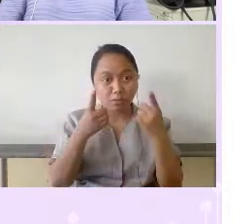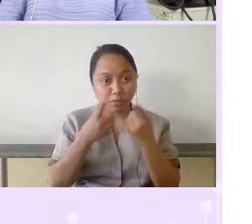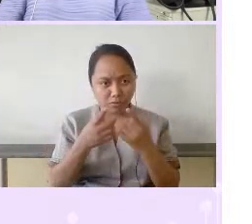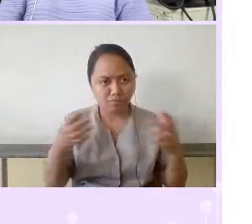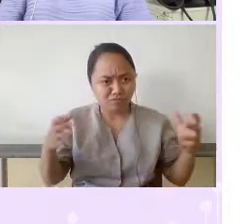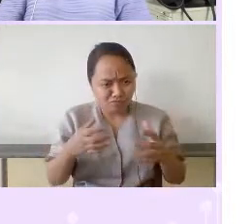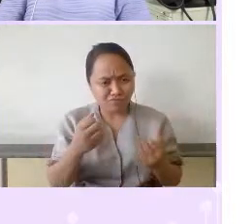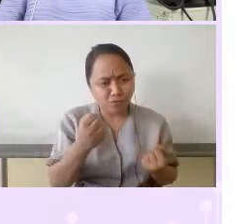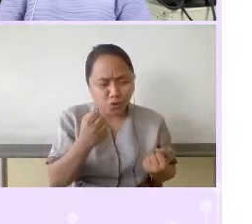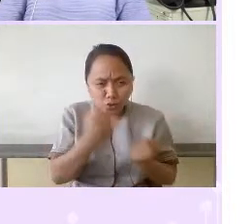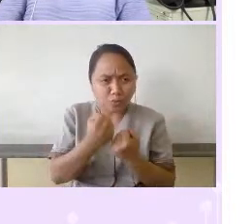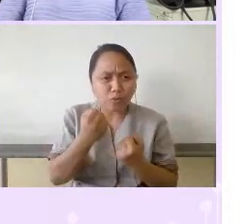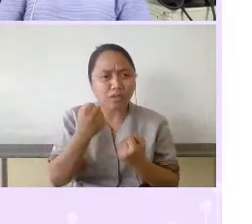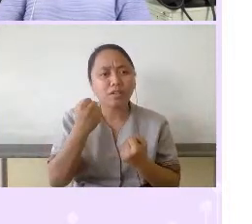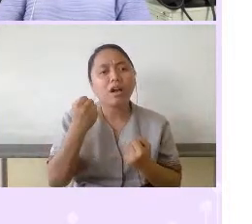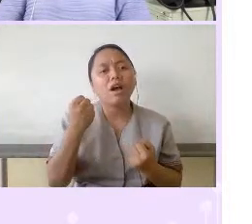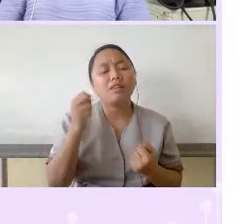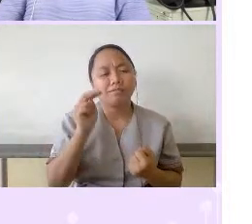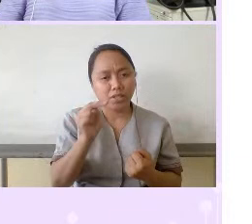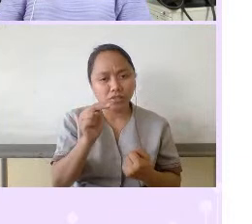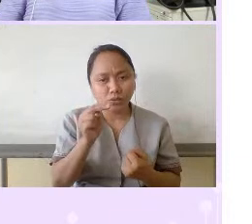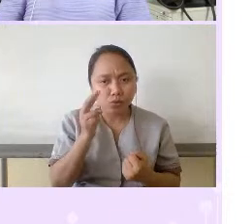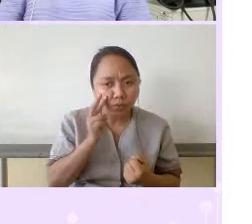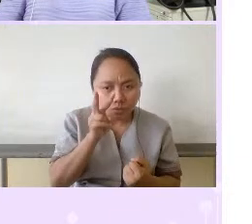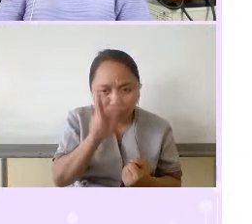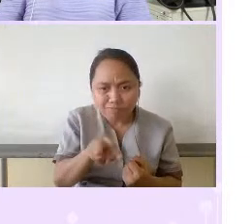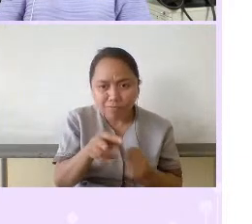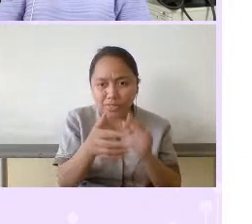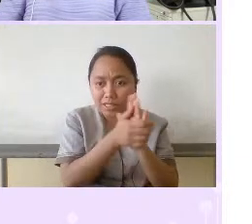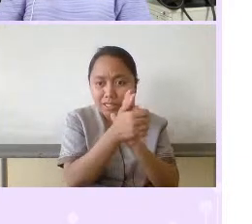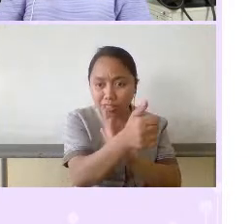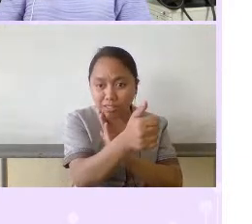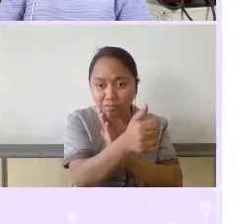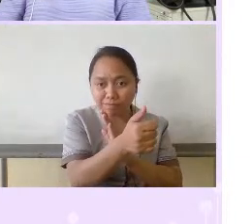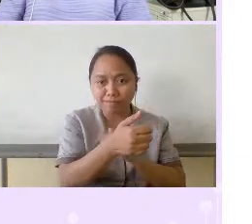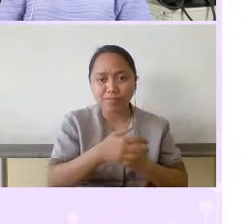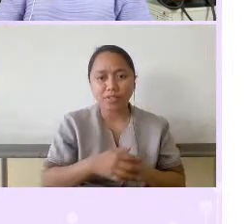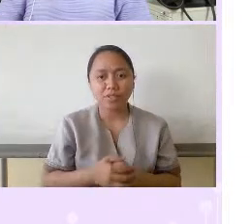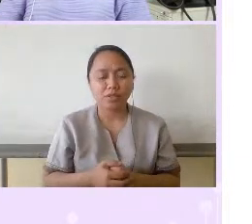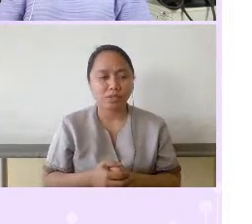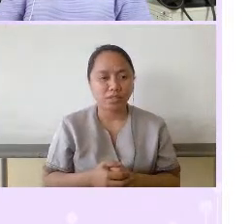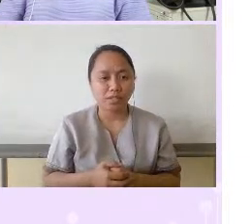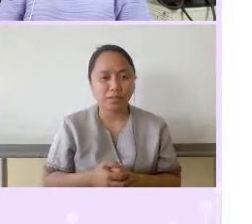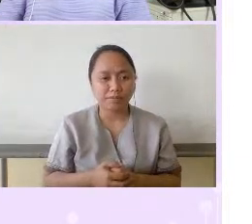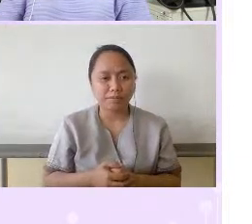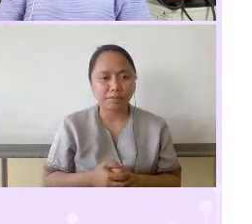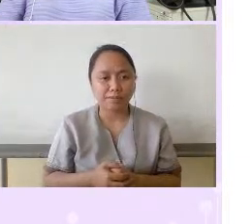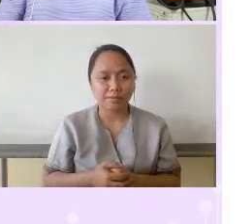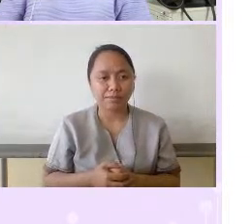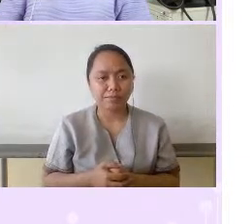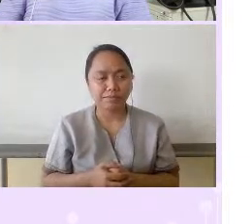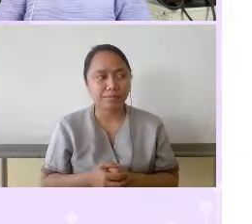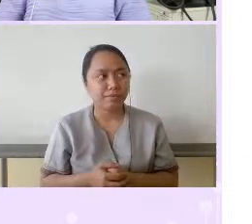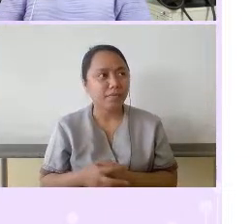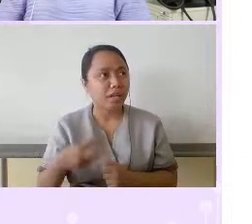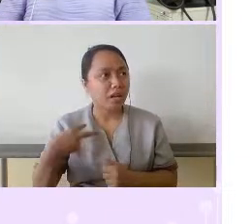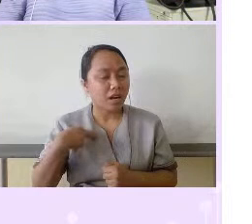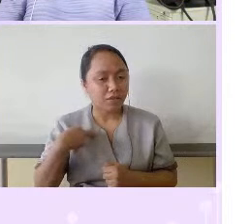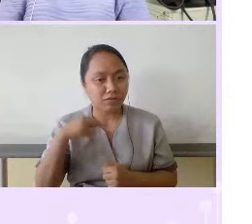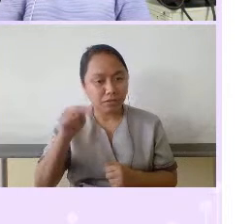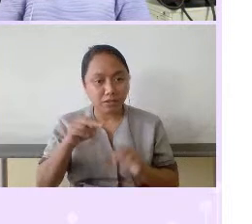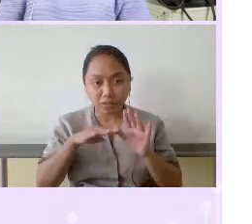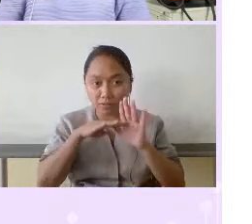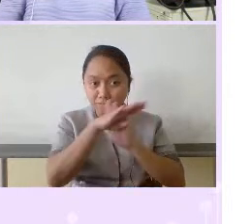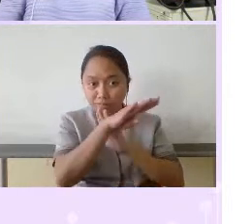labor market landscape. And so the department is implementing various mechanisms toward enhancing workforce